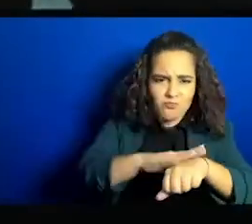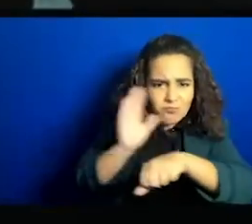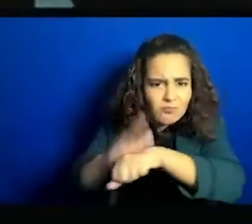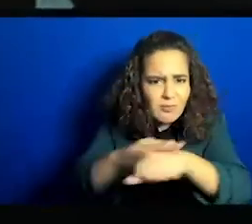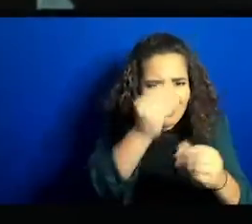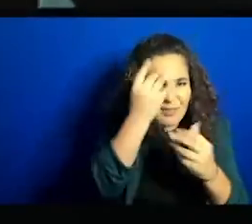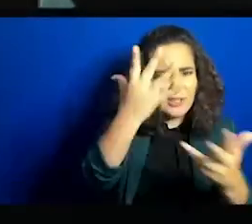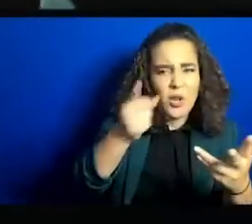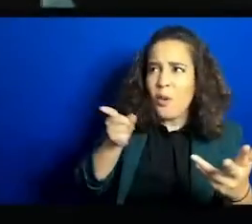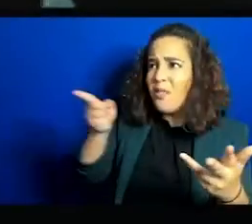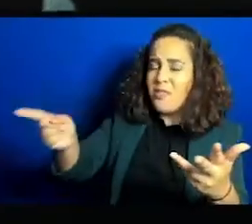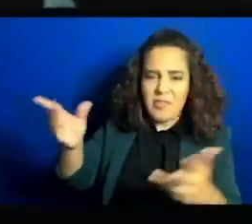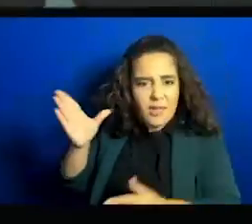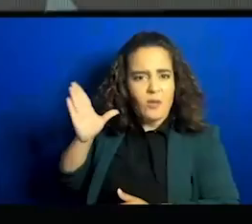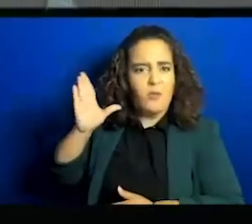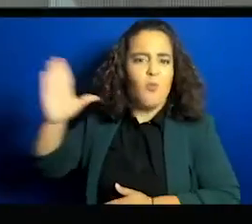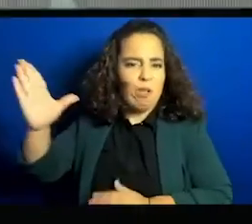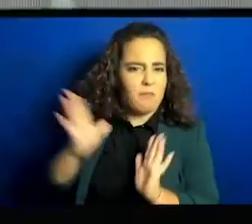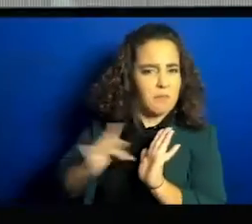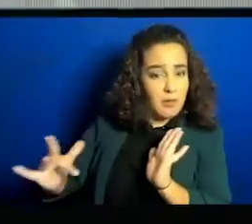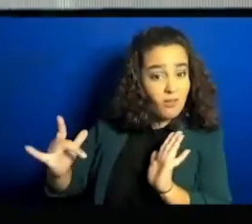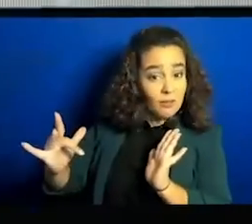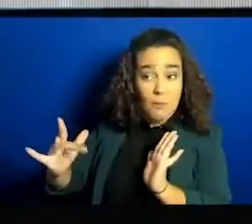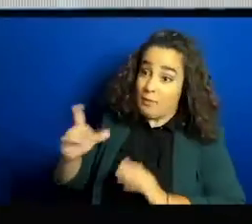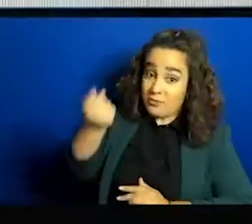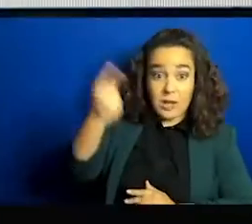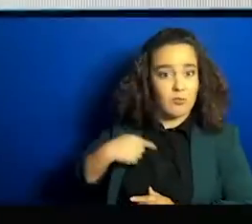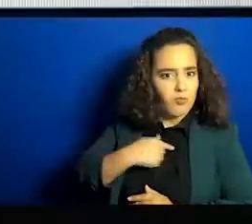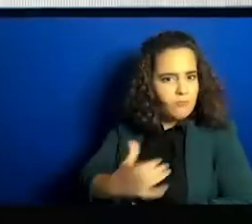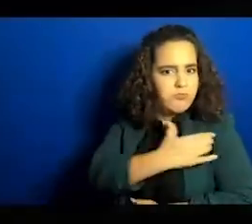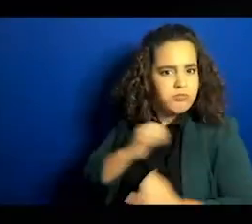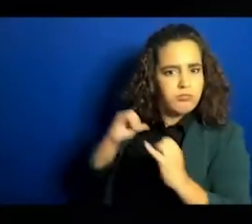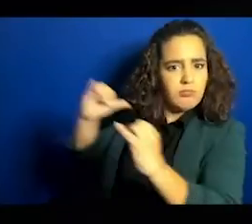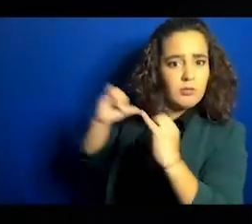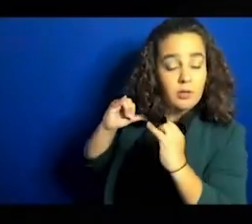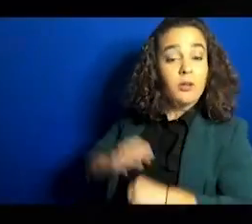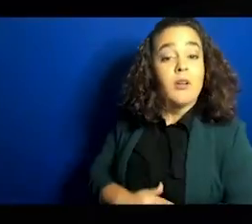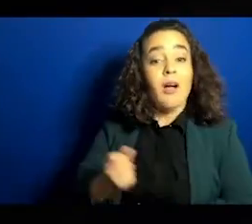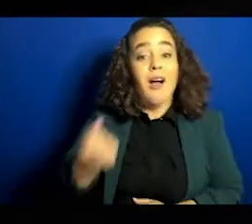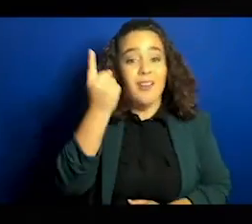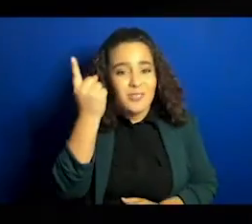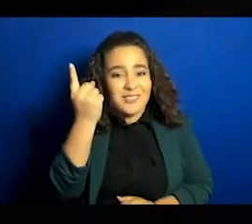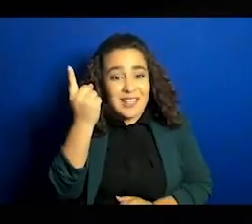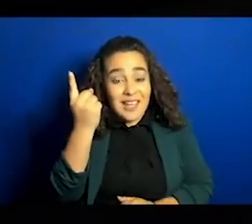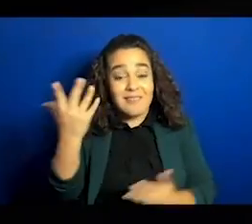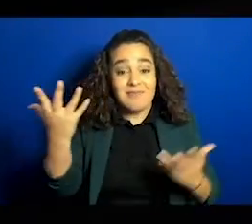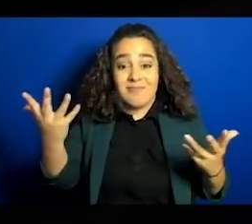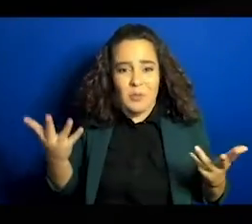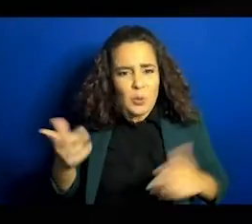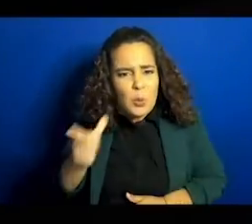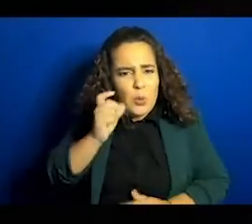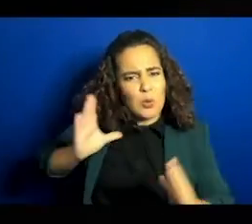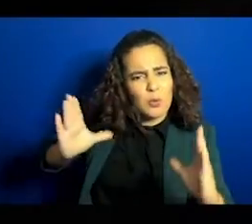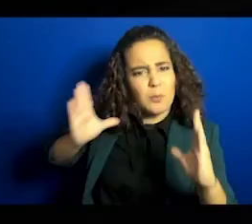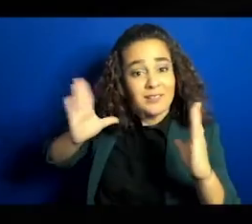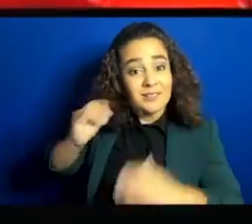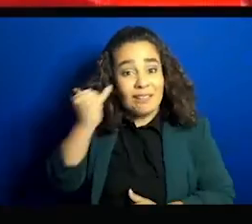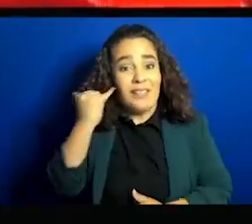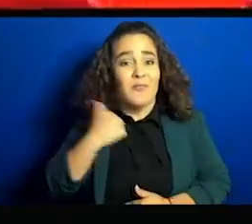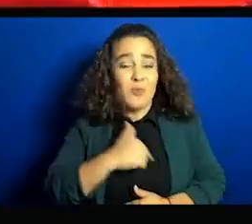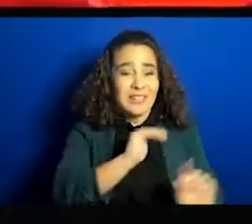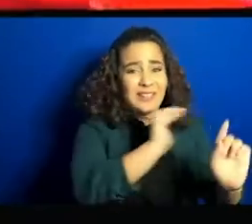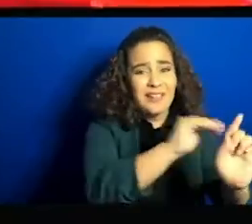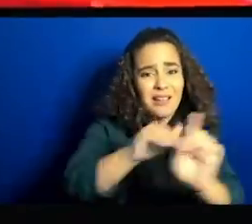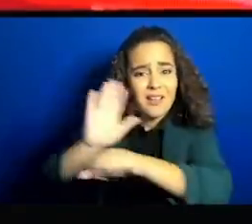warned misused power about us. But who but the womb listens to the